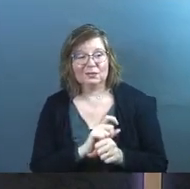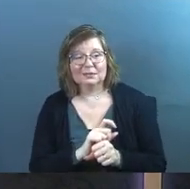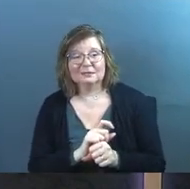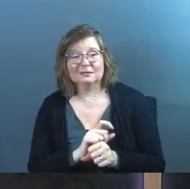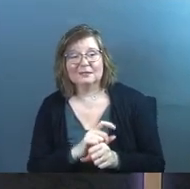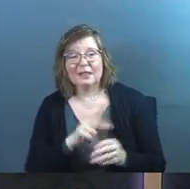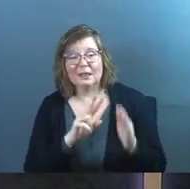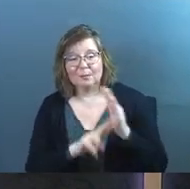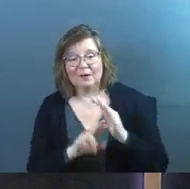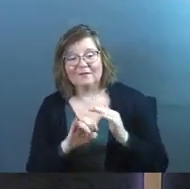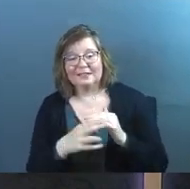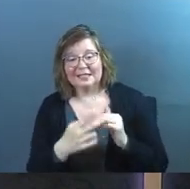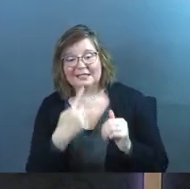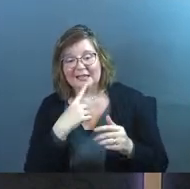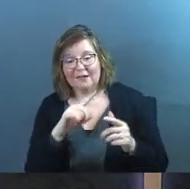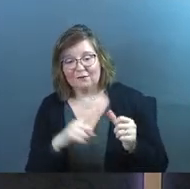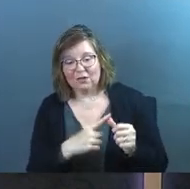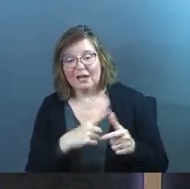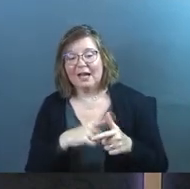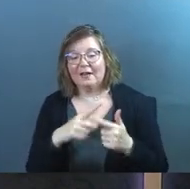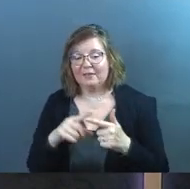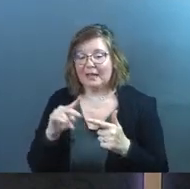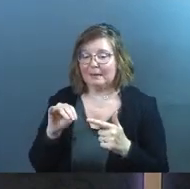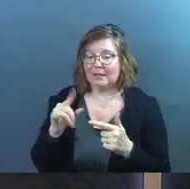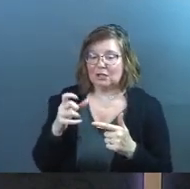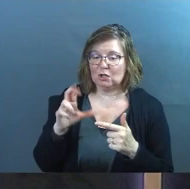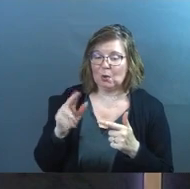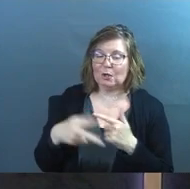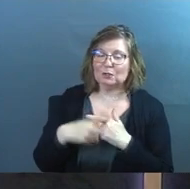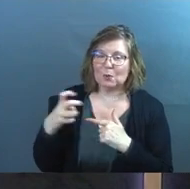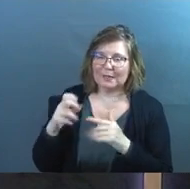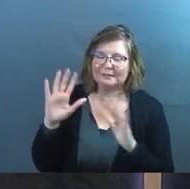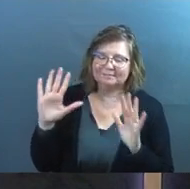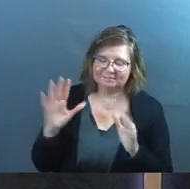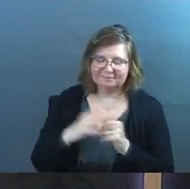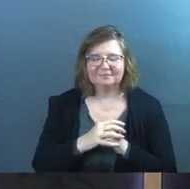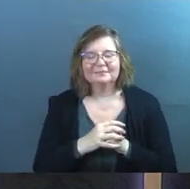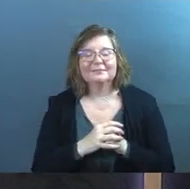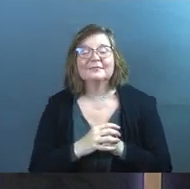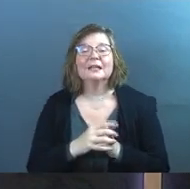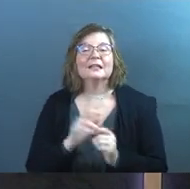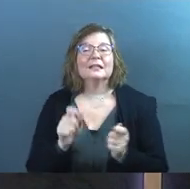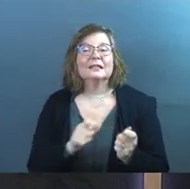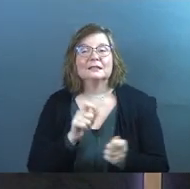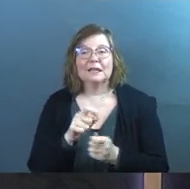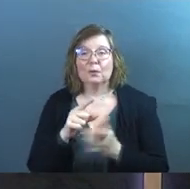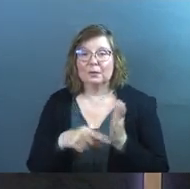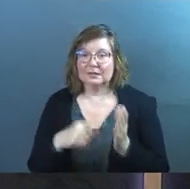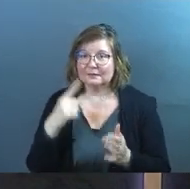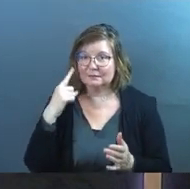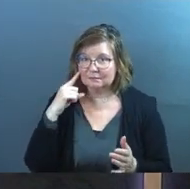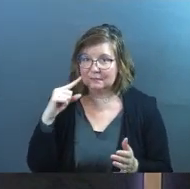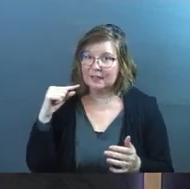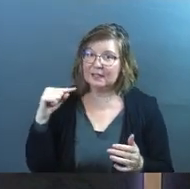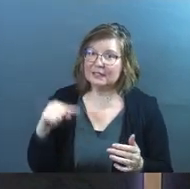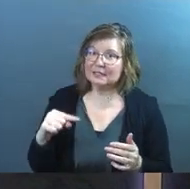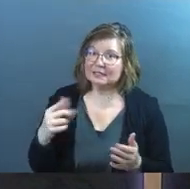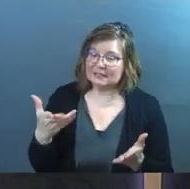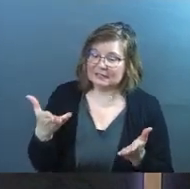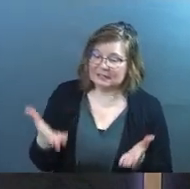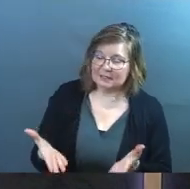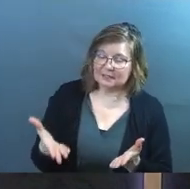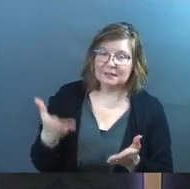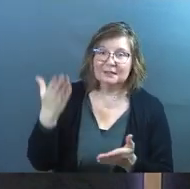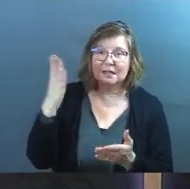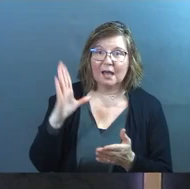Prophet Isaiah said that first, and then Mandalorian stole it. Anyways, my Bible nerds. But that's exactly what this is. This is it.